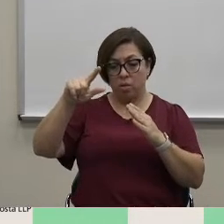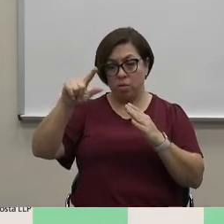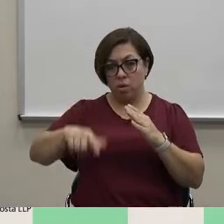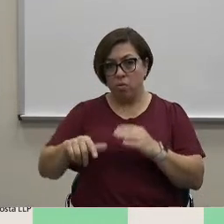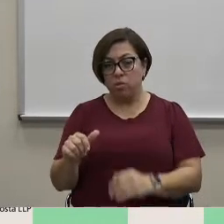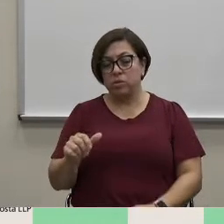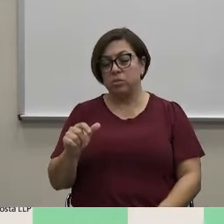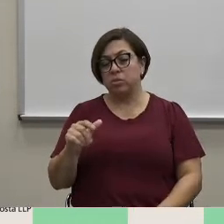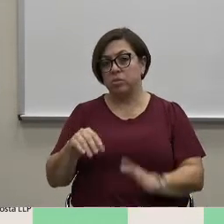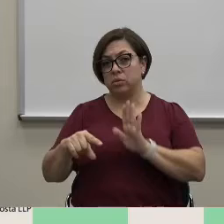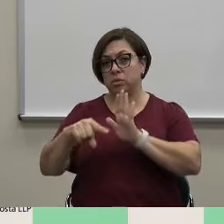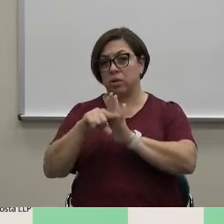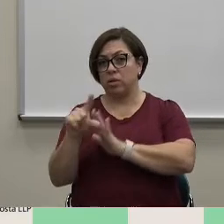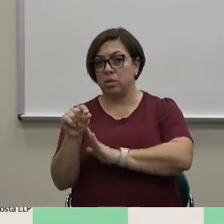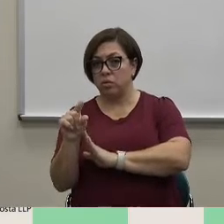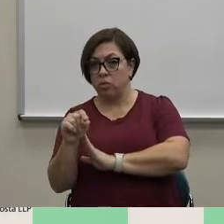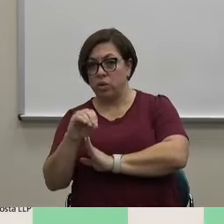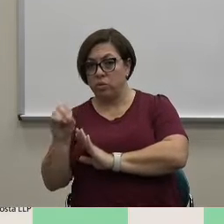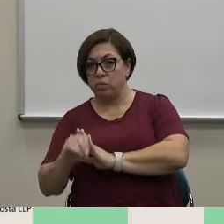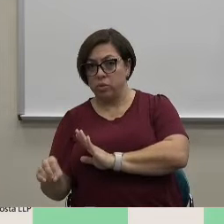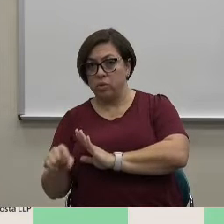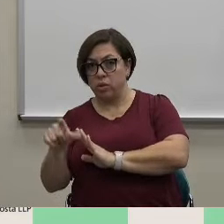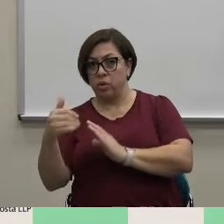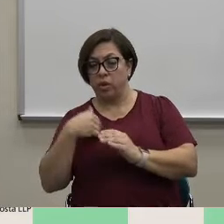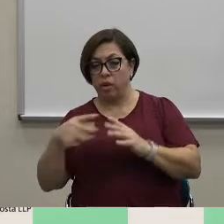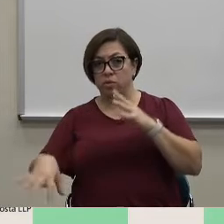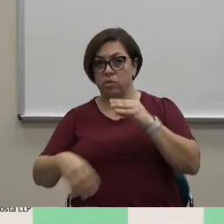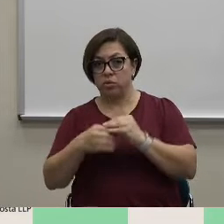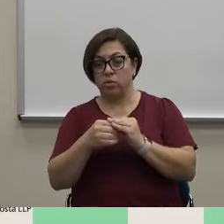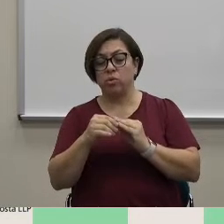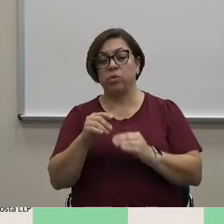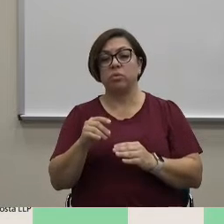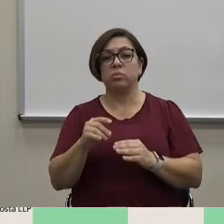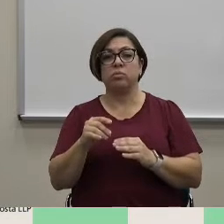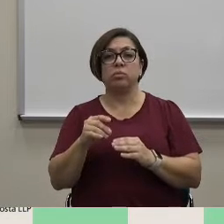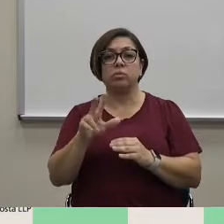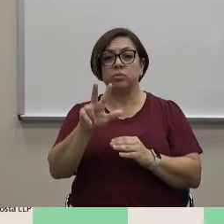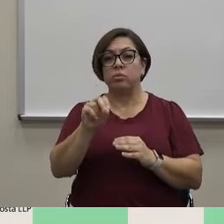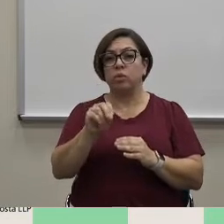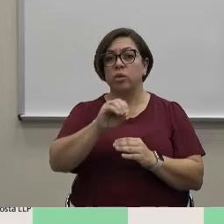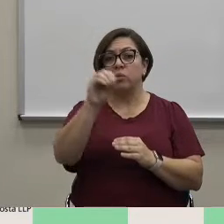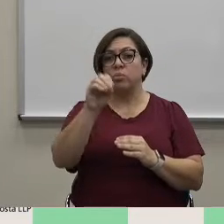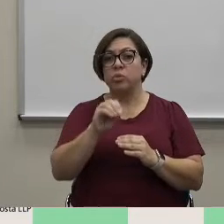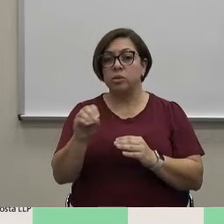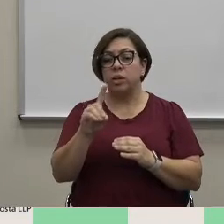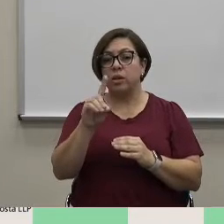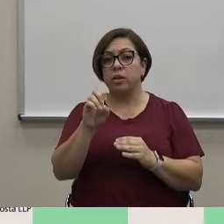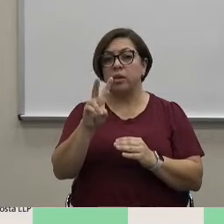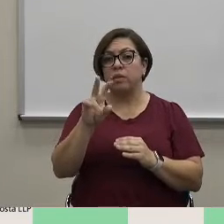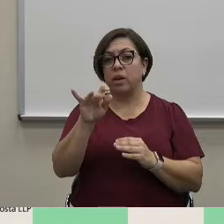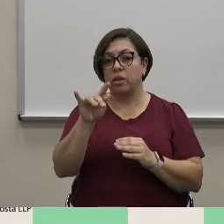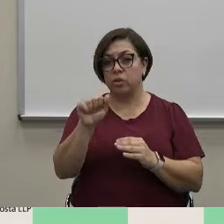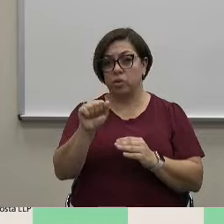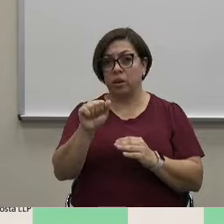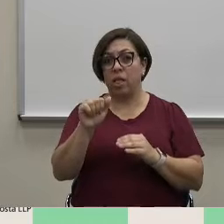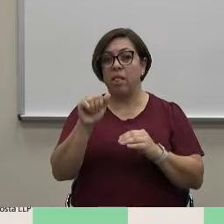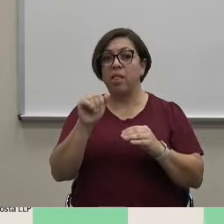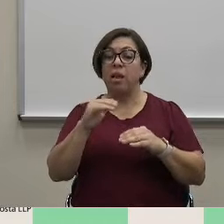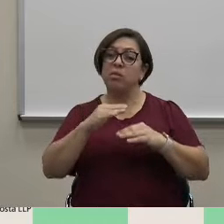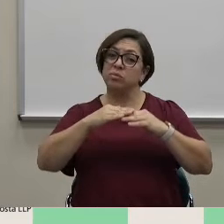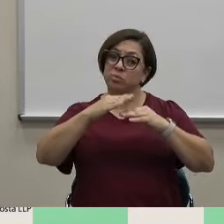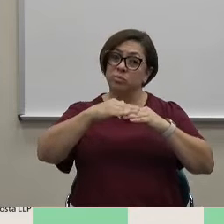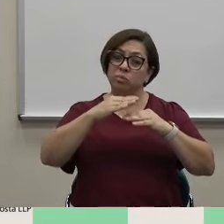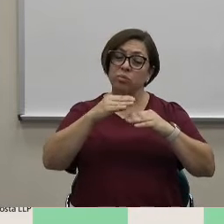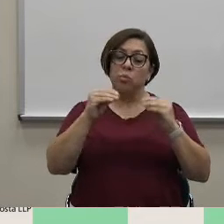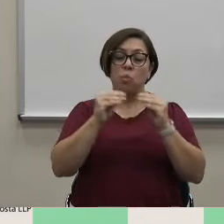difference between 10 and -20, that gives us a total deviation of 30%, and that's obviously more than the 10%, so our hypothetical